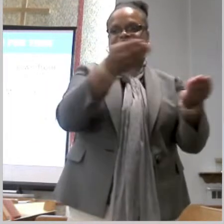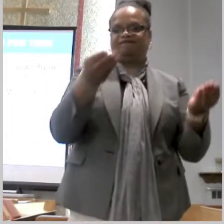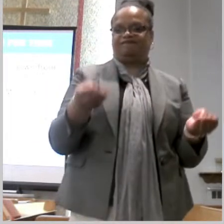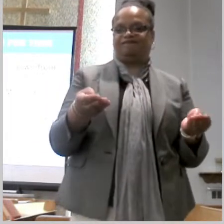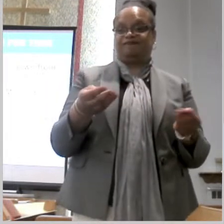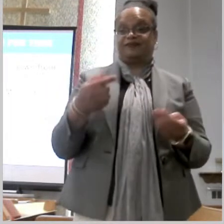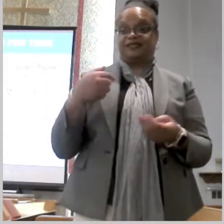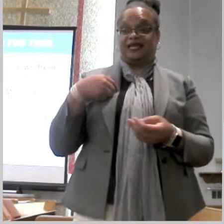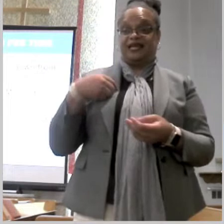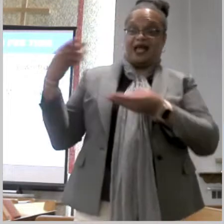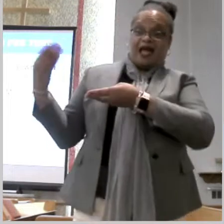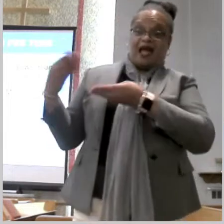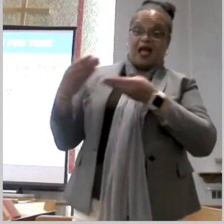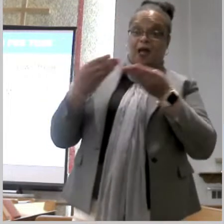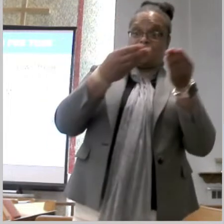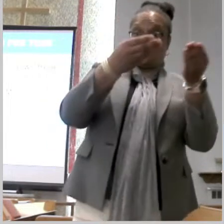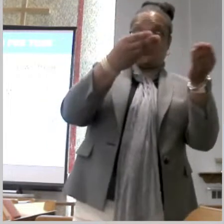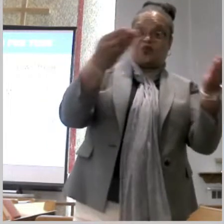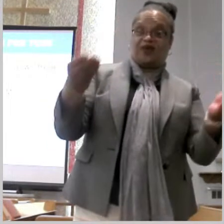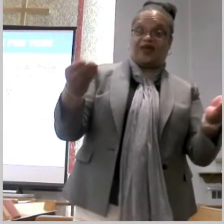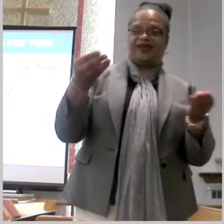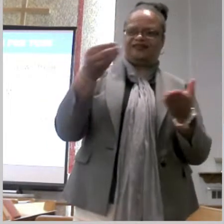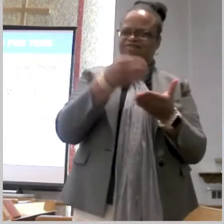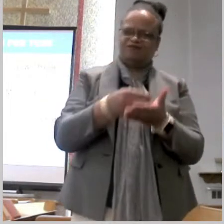my love.